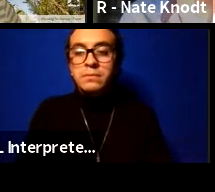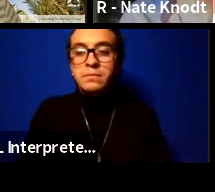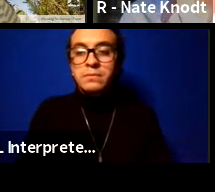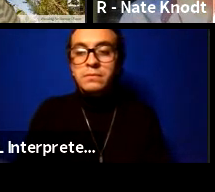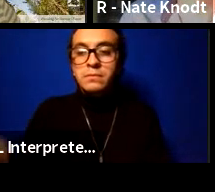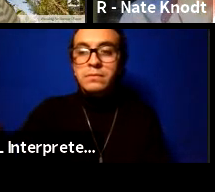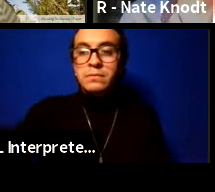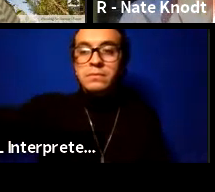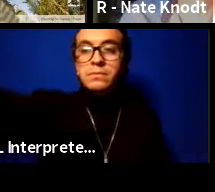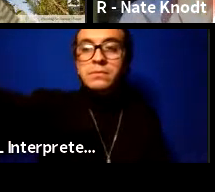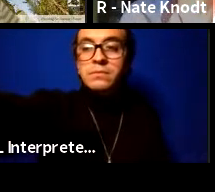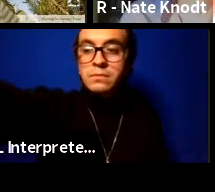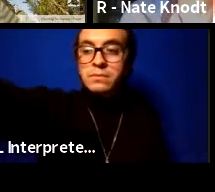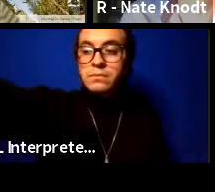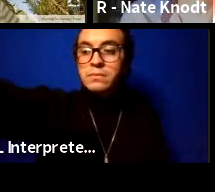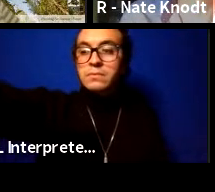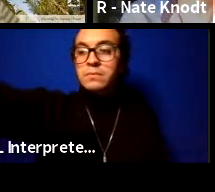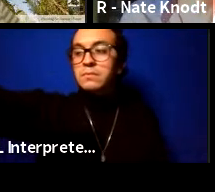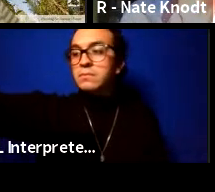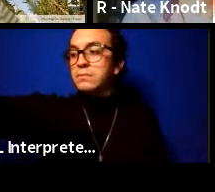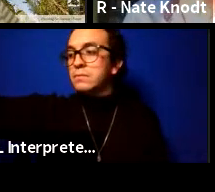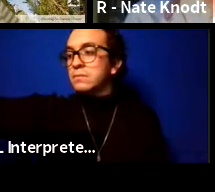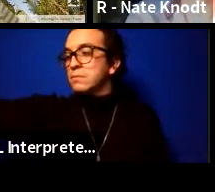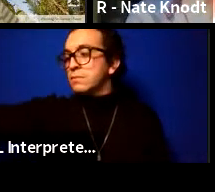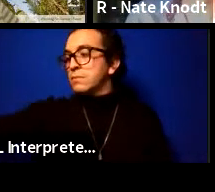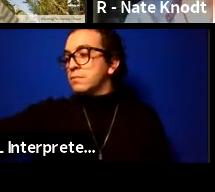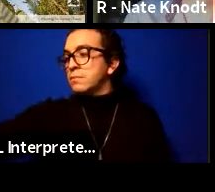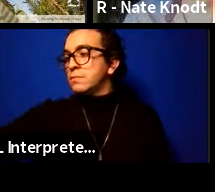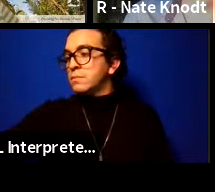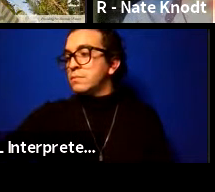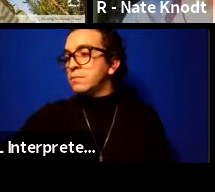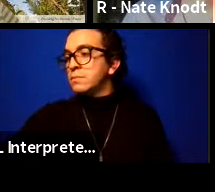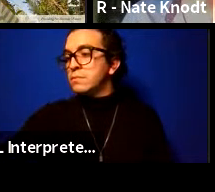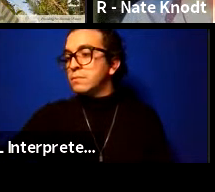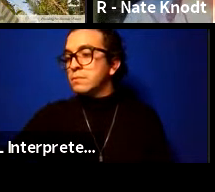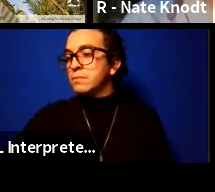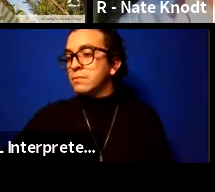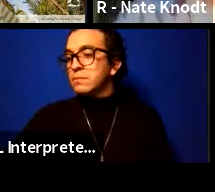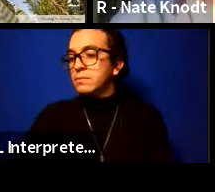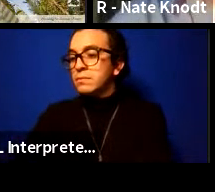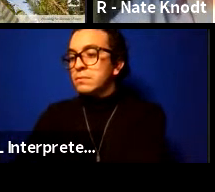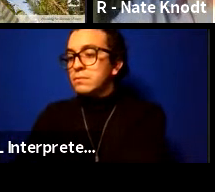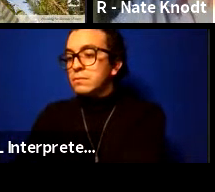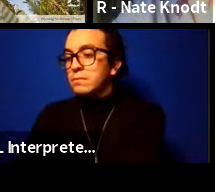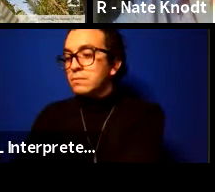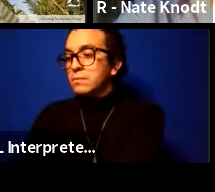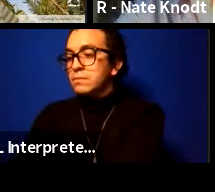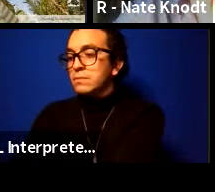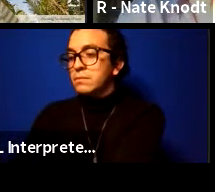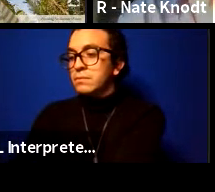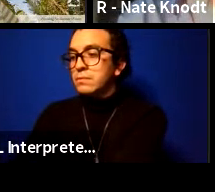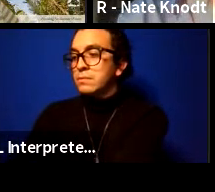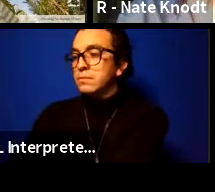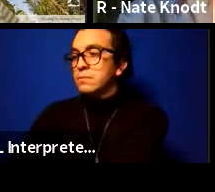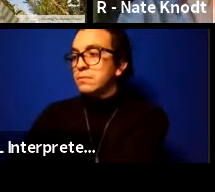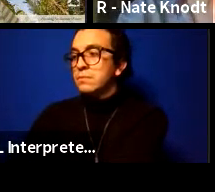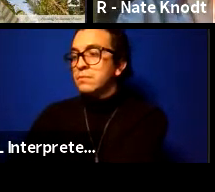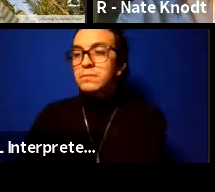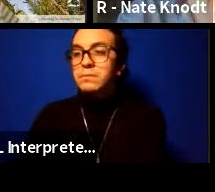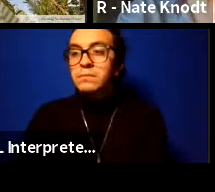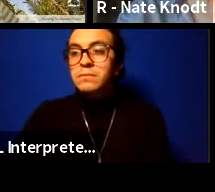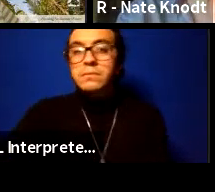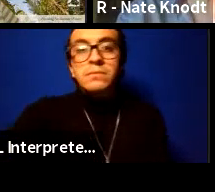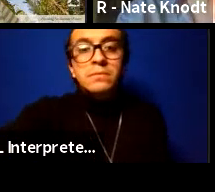community of people with disability. Would it be elderly people? Would it be children? Would it be people